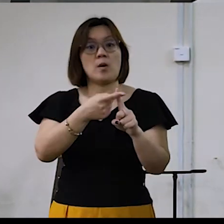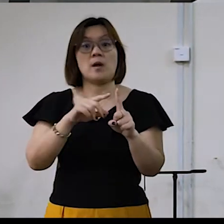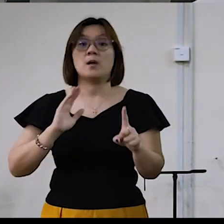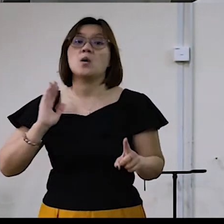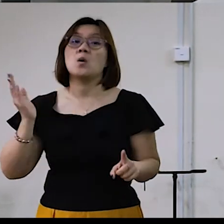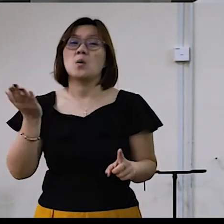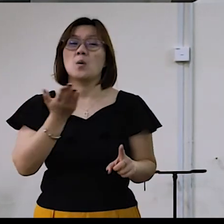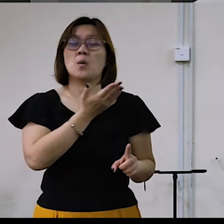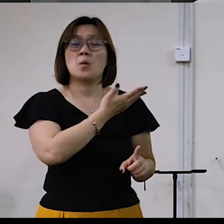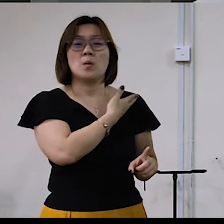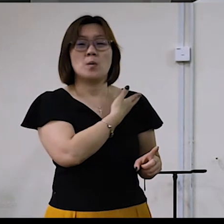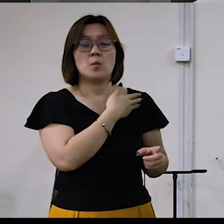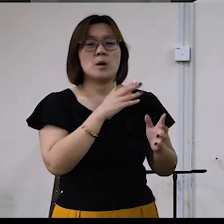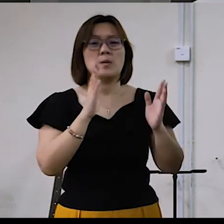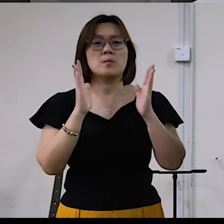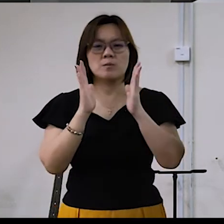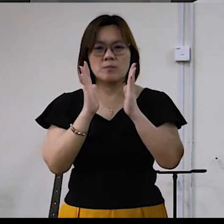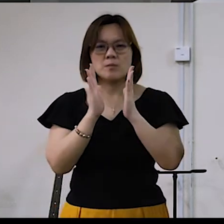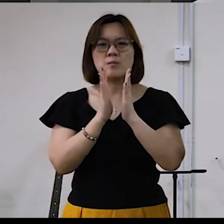so